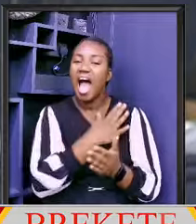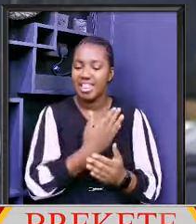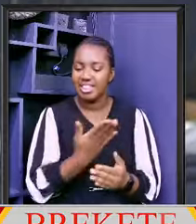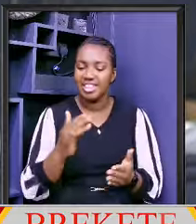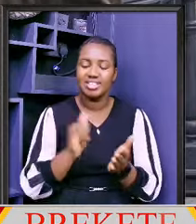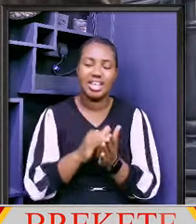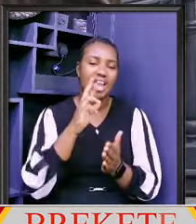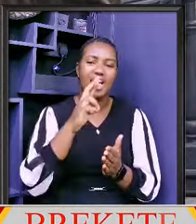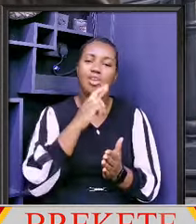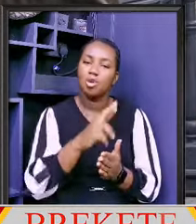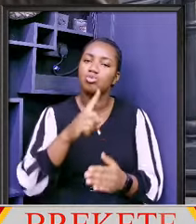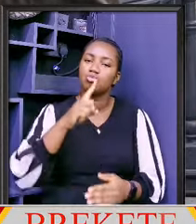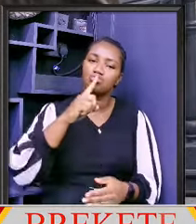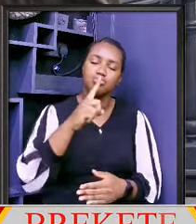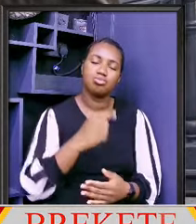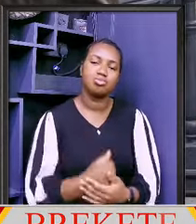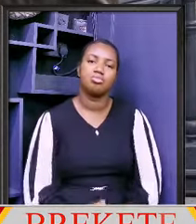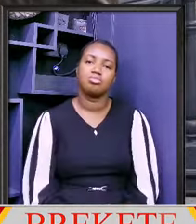not original.